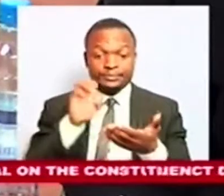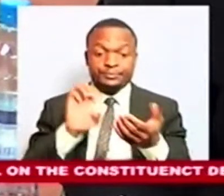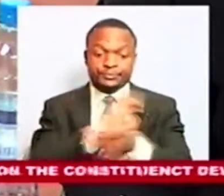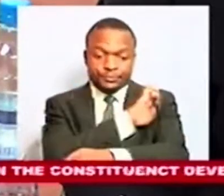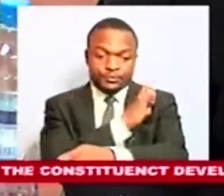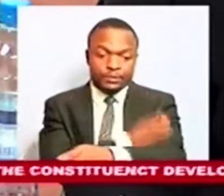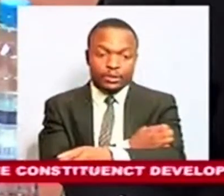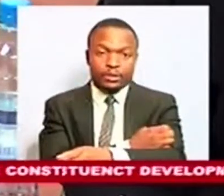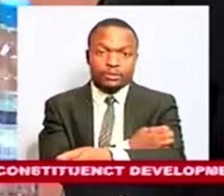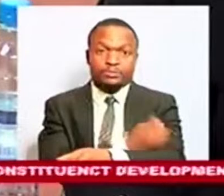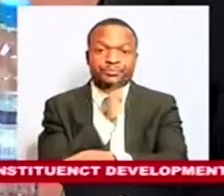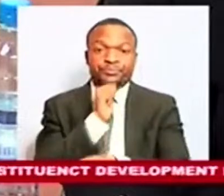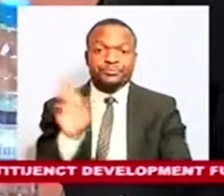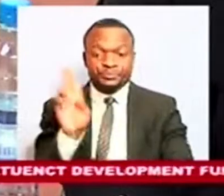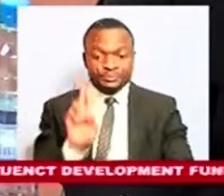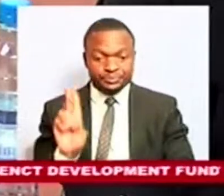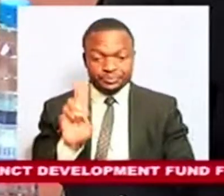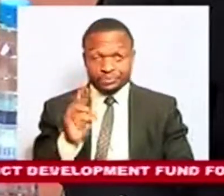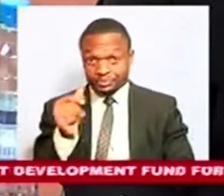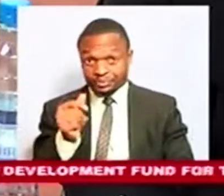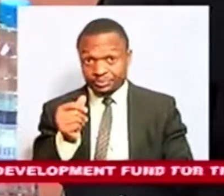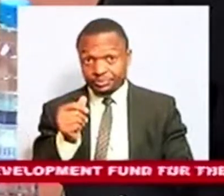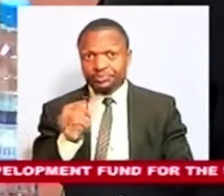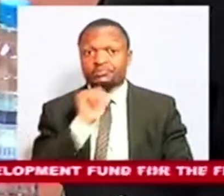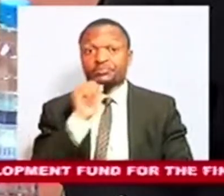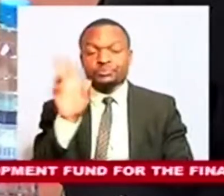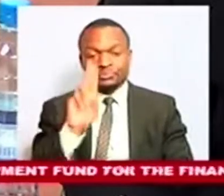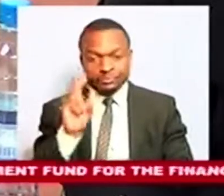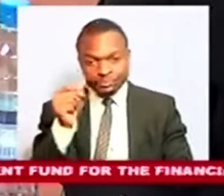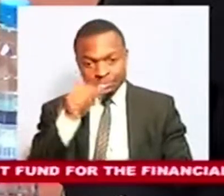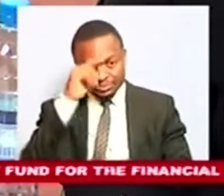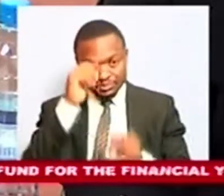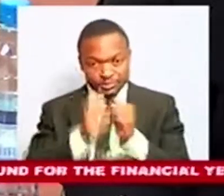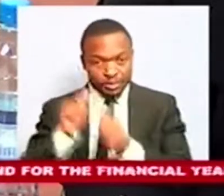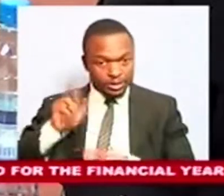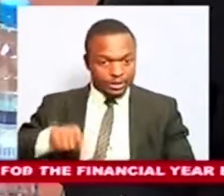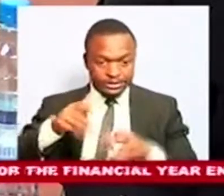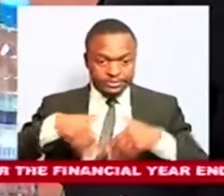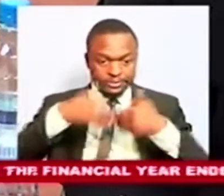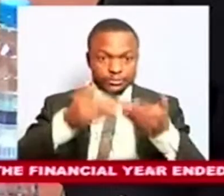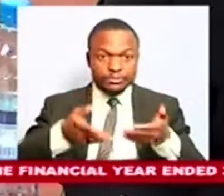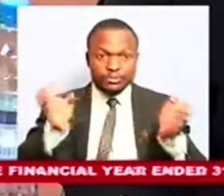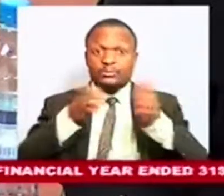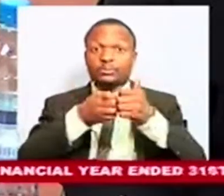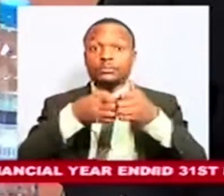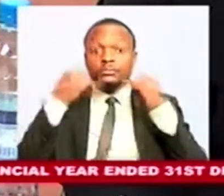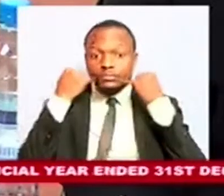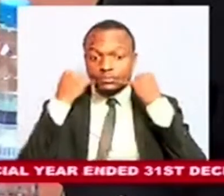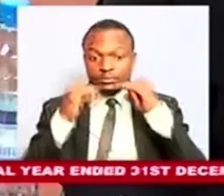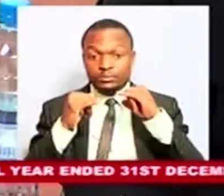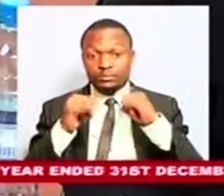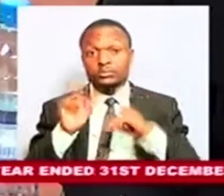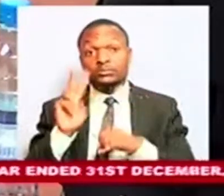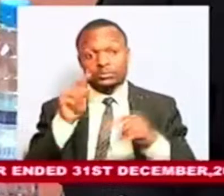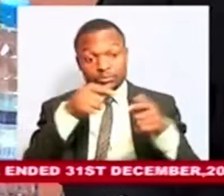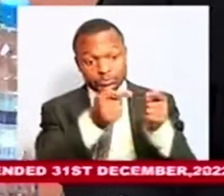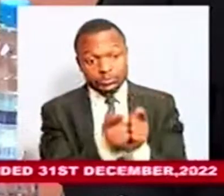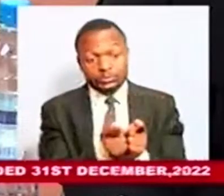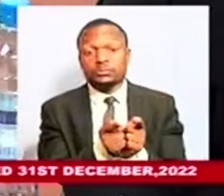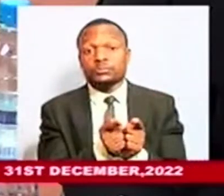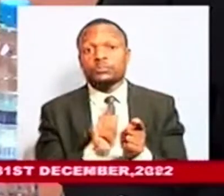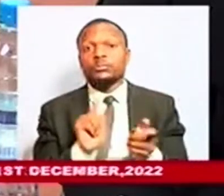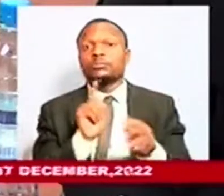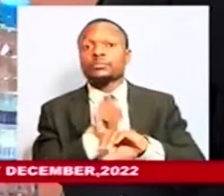and spent funds. The unspent funds were as a result of the delay in submission of bank details by two groups, even at the point